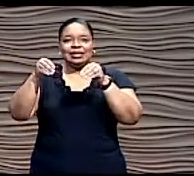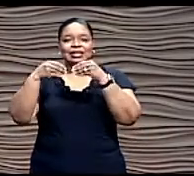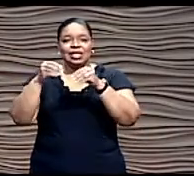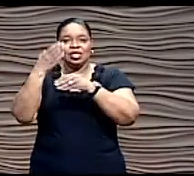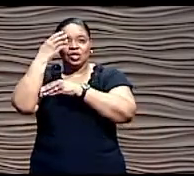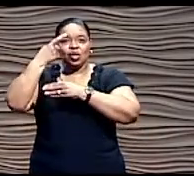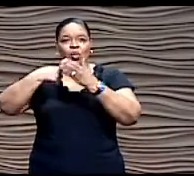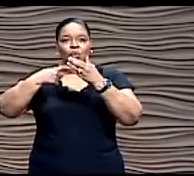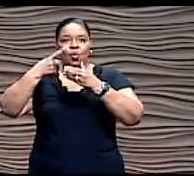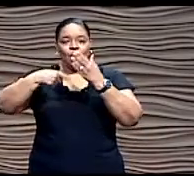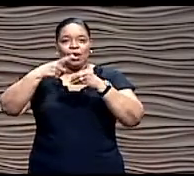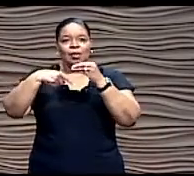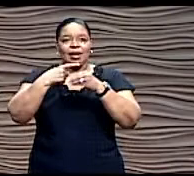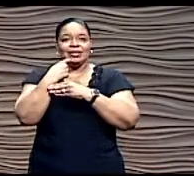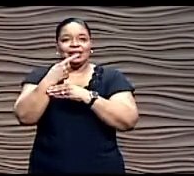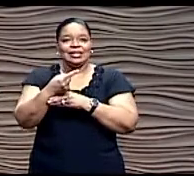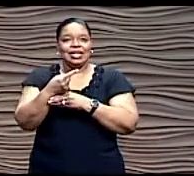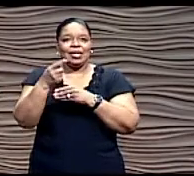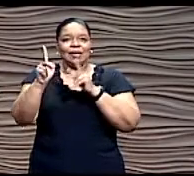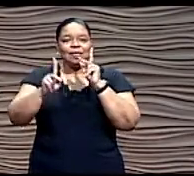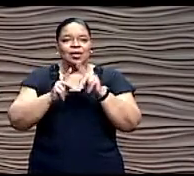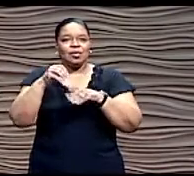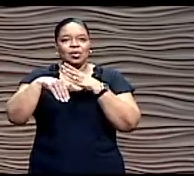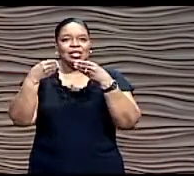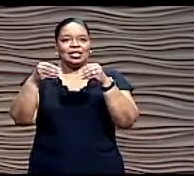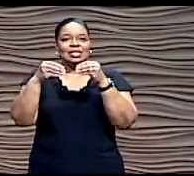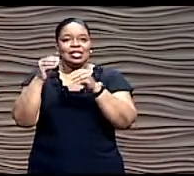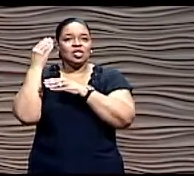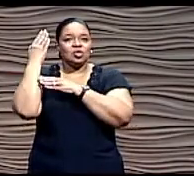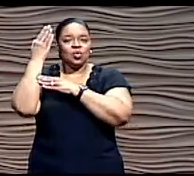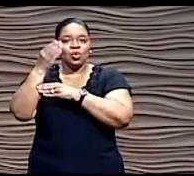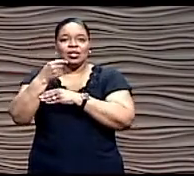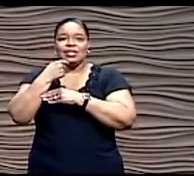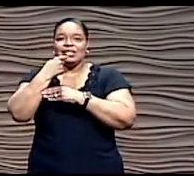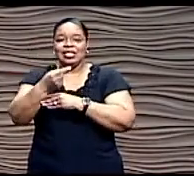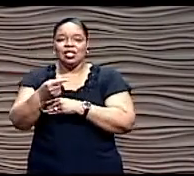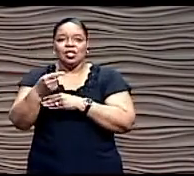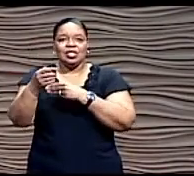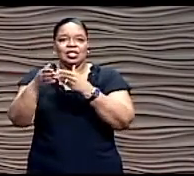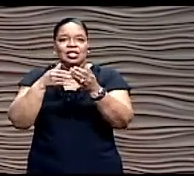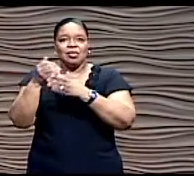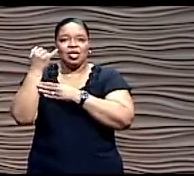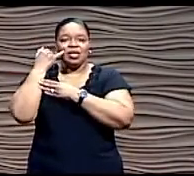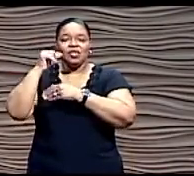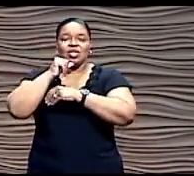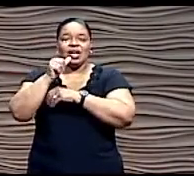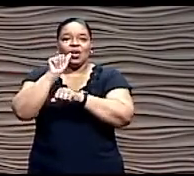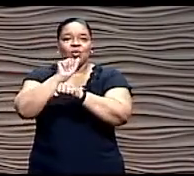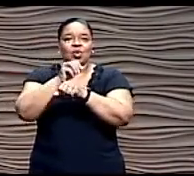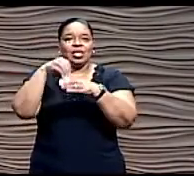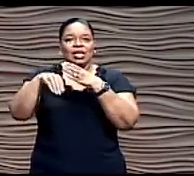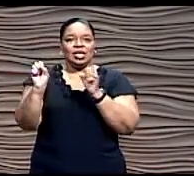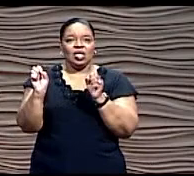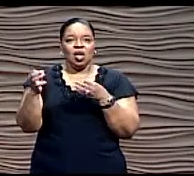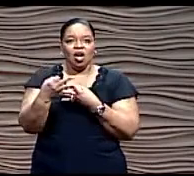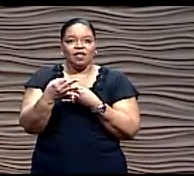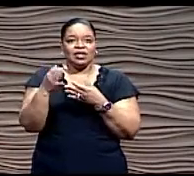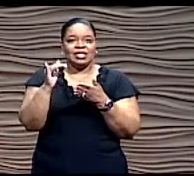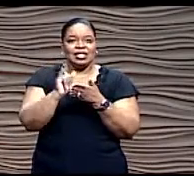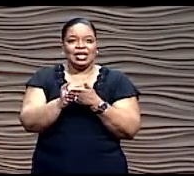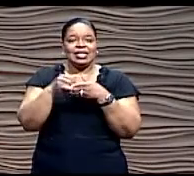what I'm about to say is true, that people in sales will tell you, even when you're not working in the office,